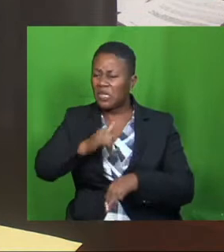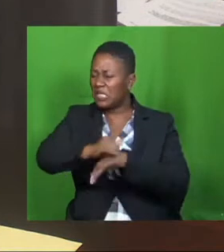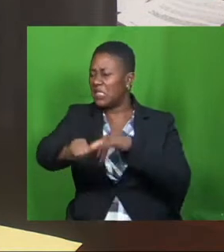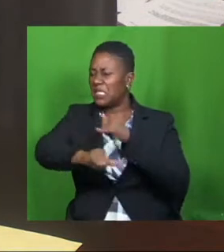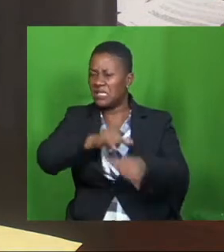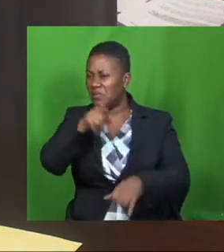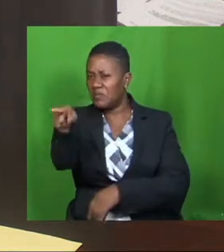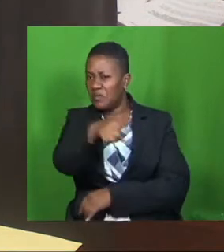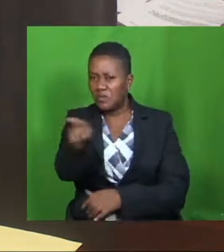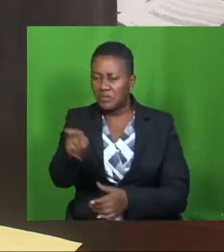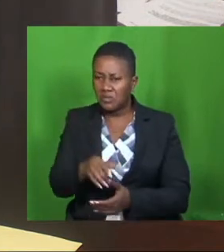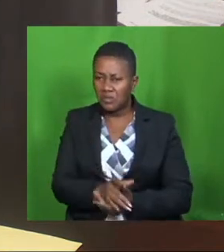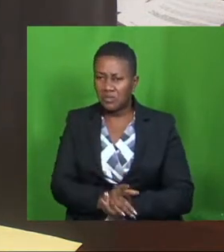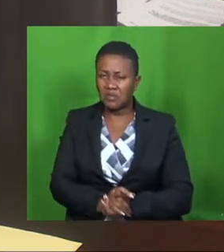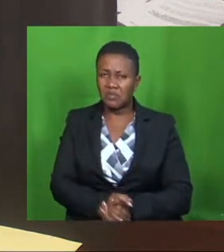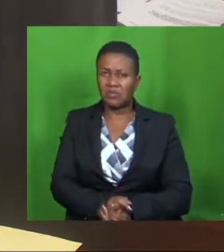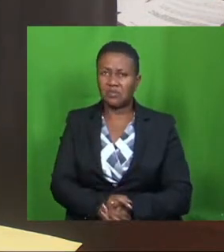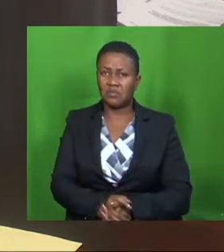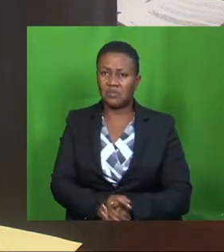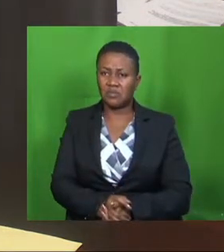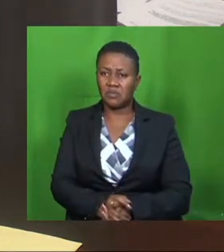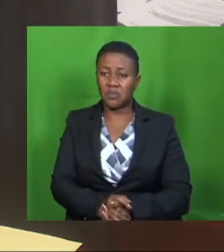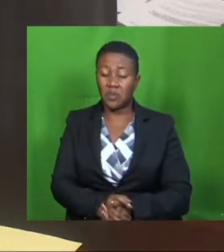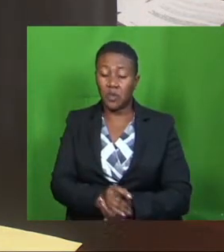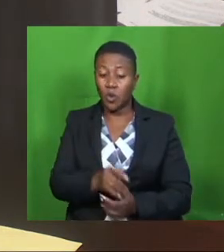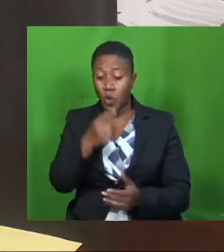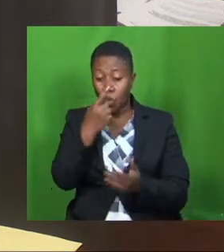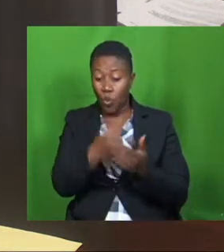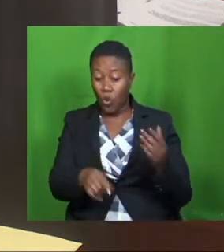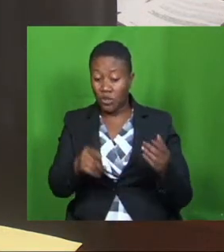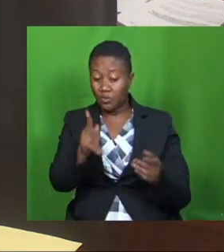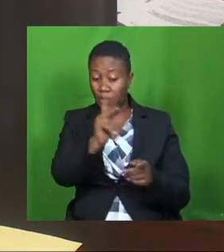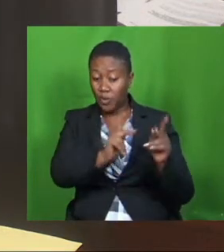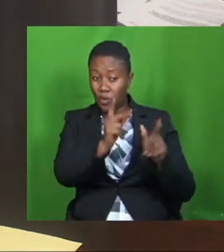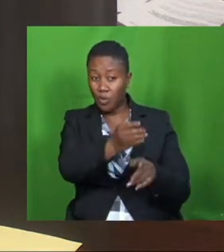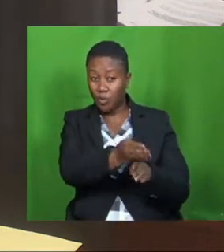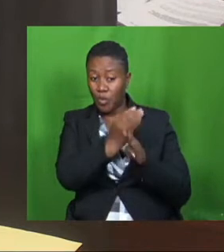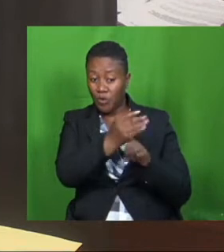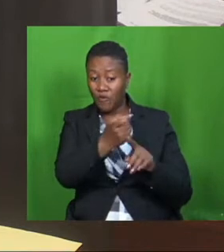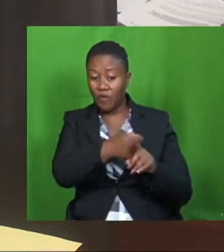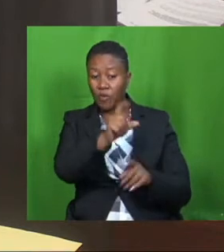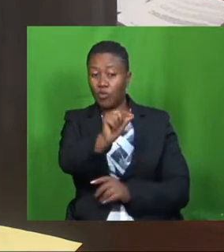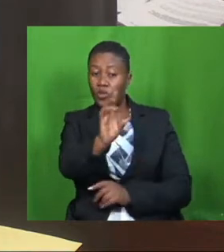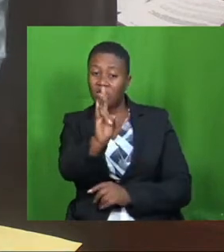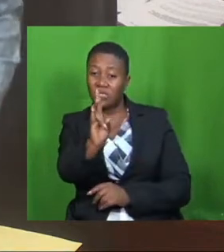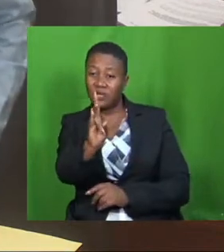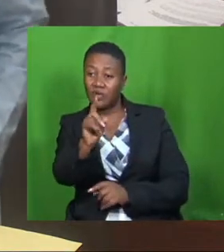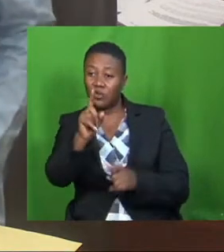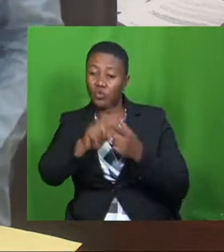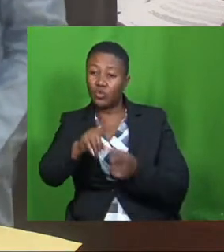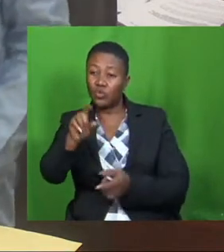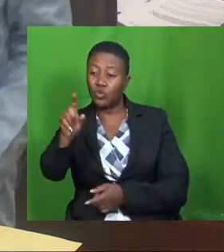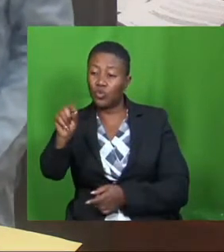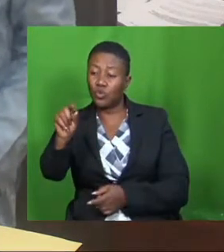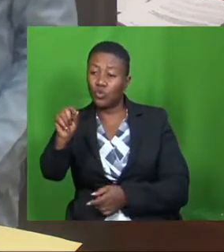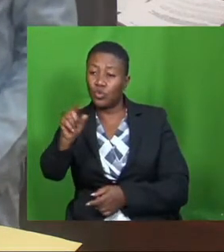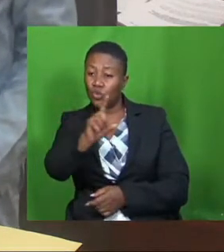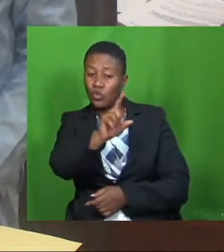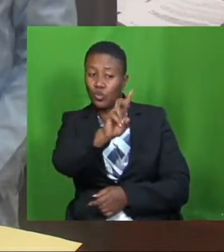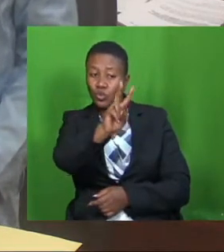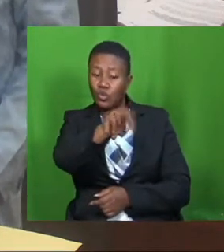other people have given. The Speaker, we don't expect the Finance Minister to